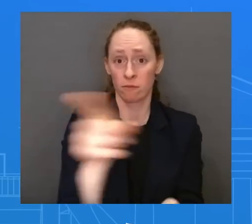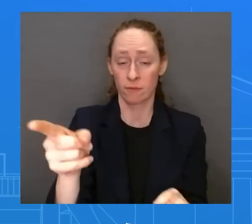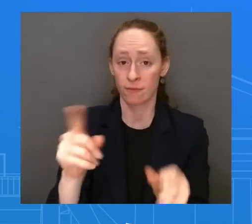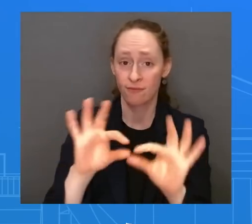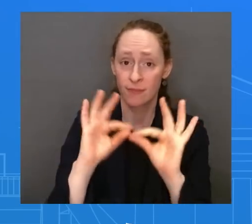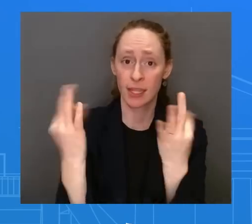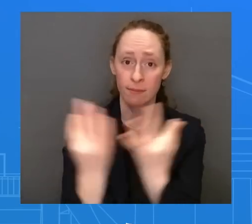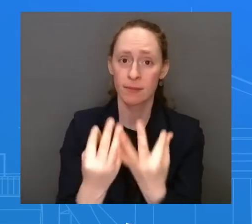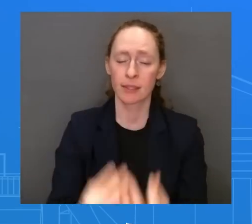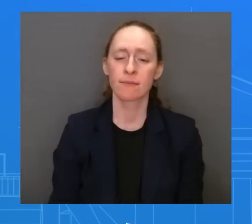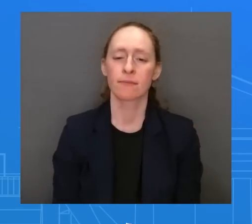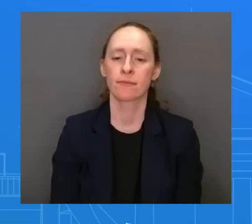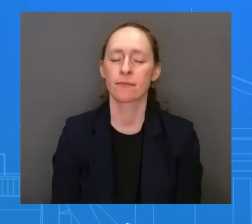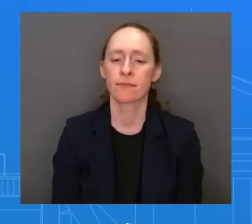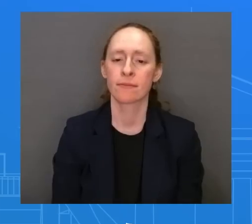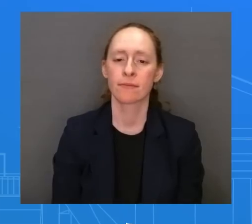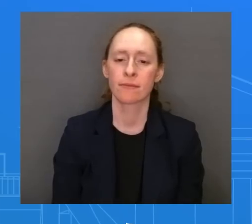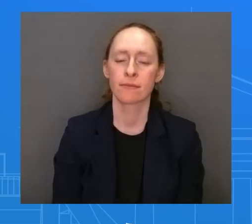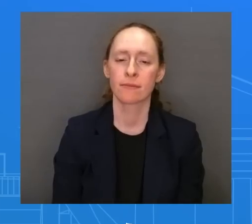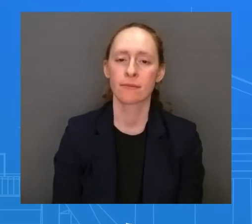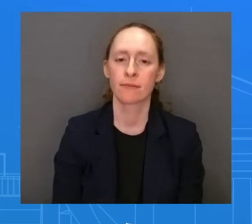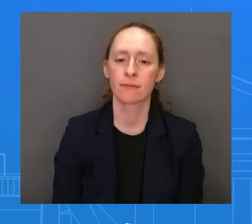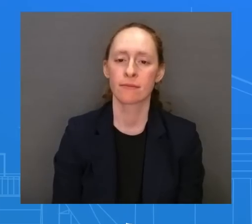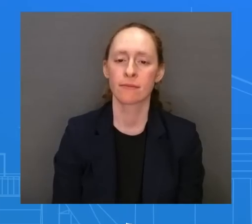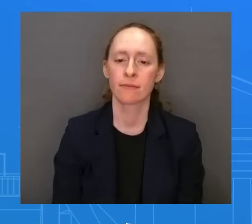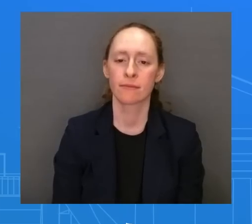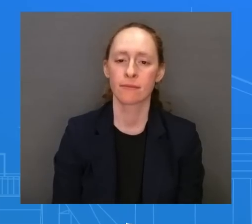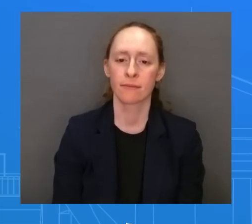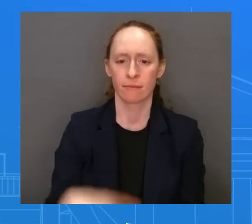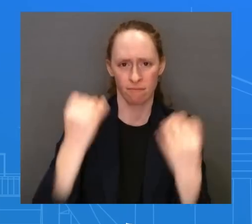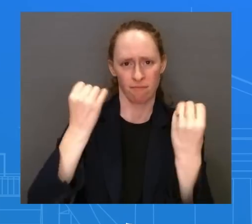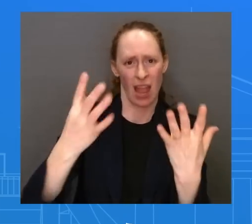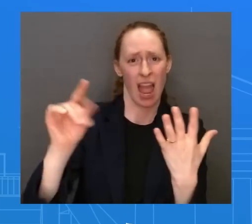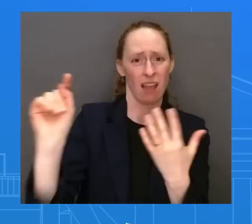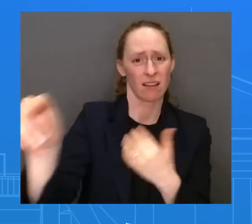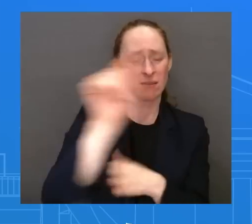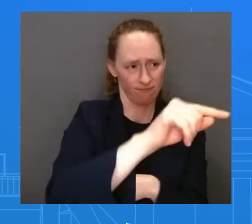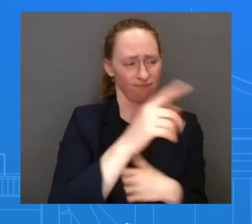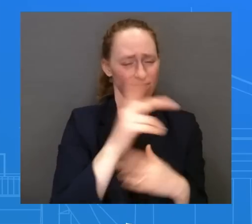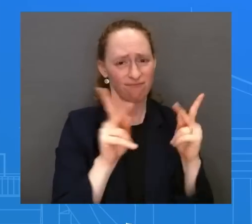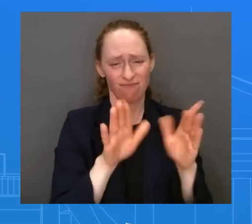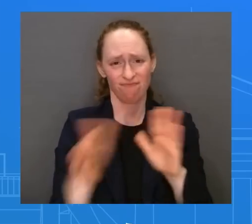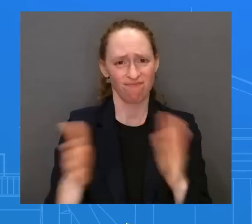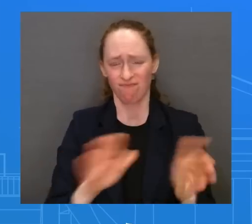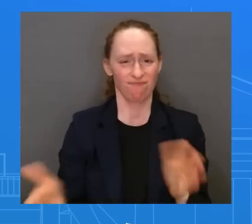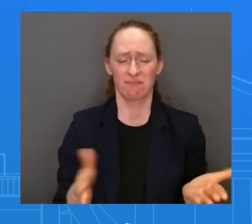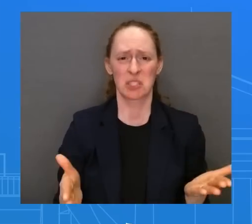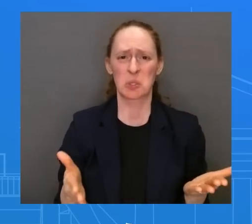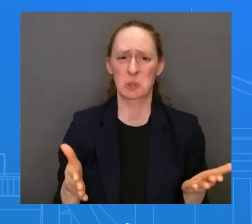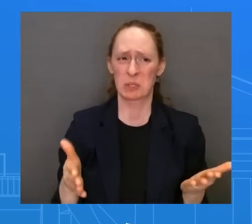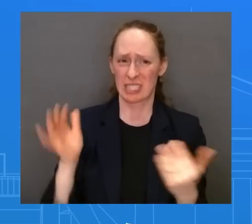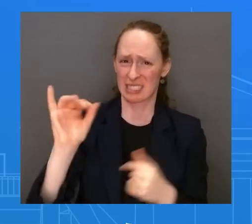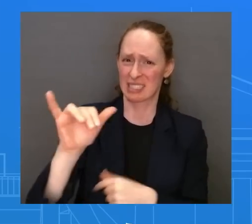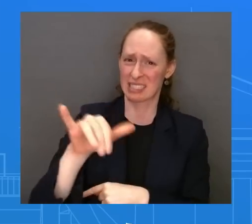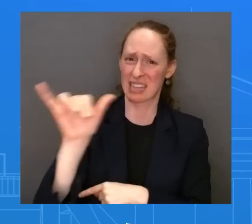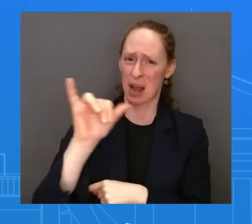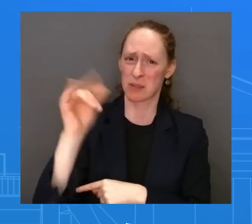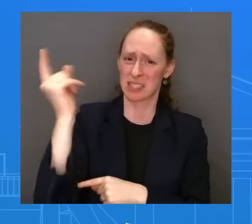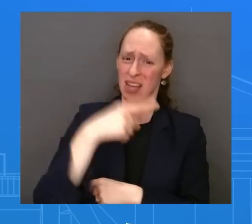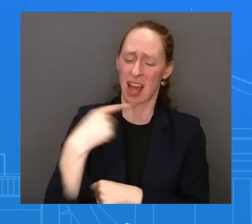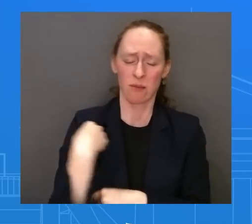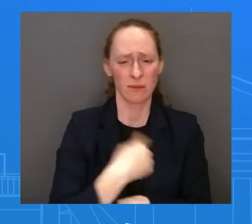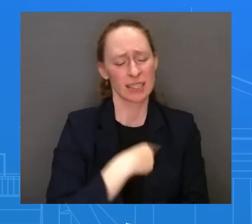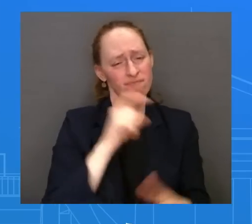during the withdrawal and we will always honor the bravery and selflessness of every member of the military the Foreign Service the intelligence community and our civil